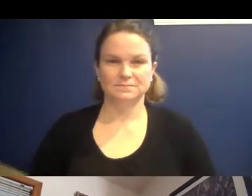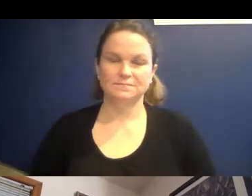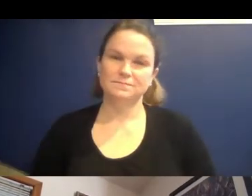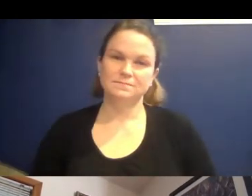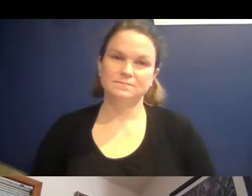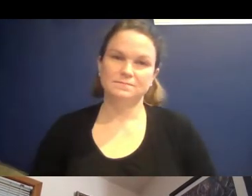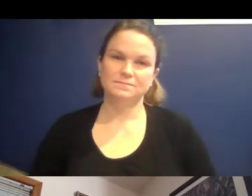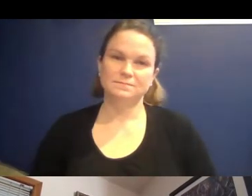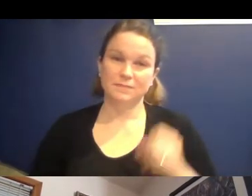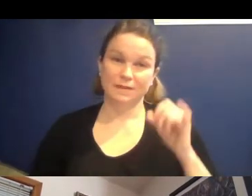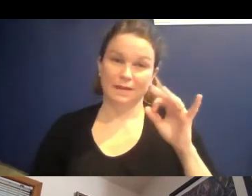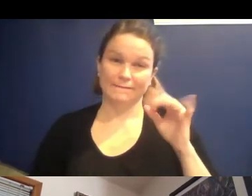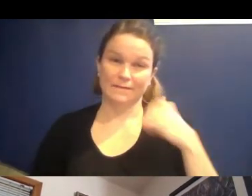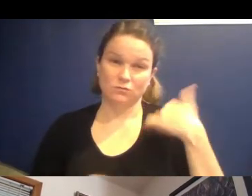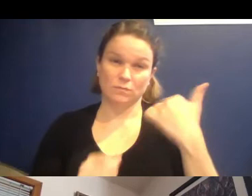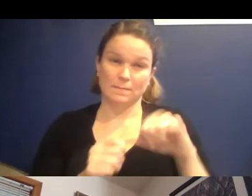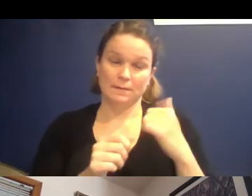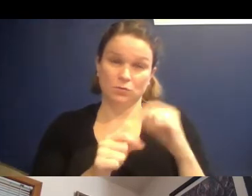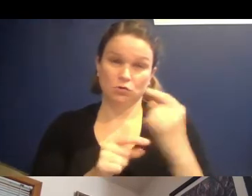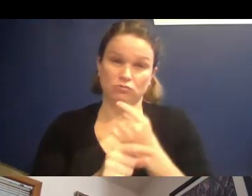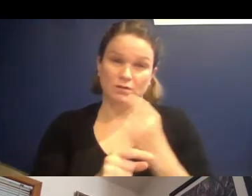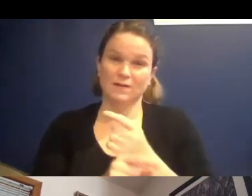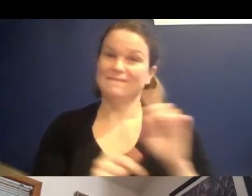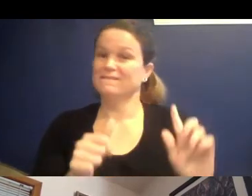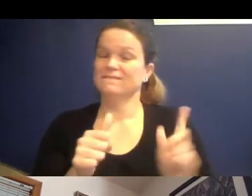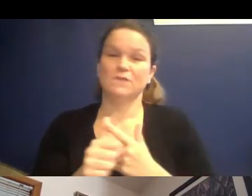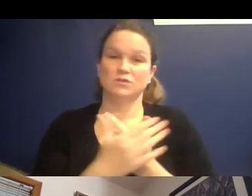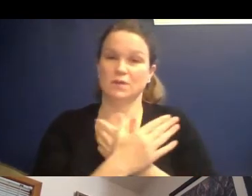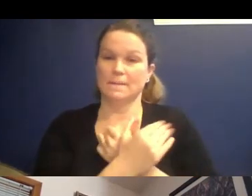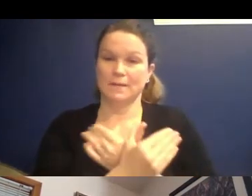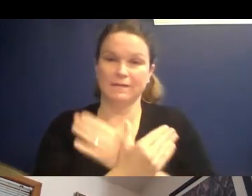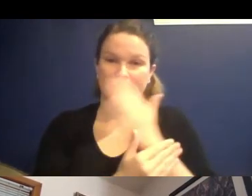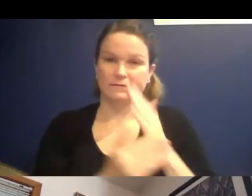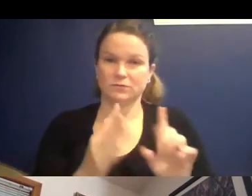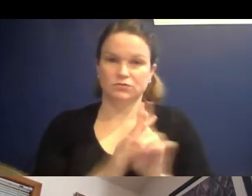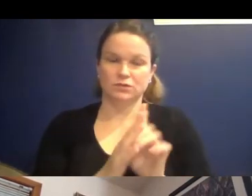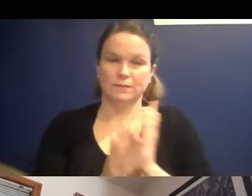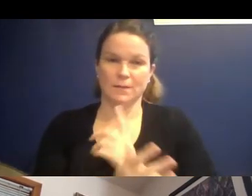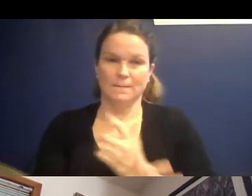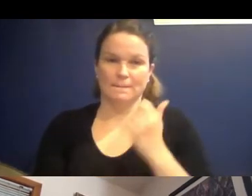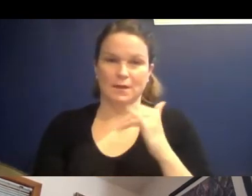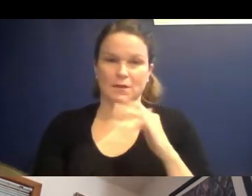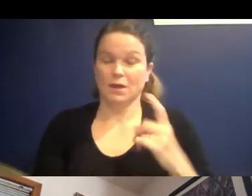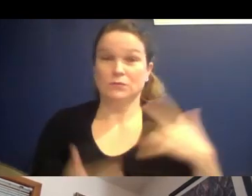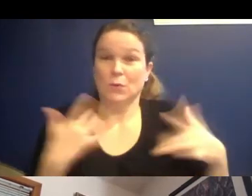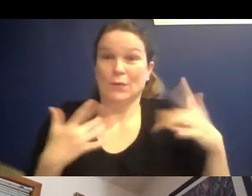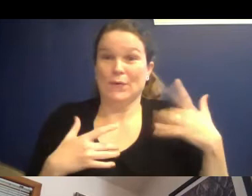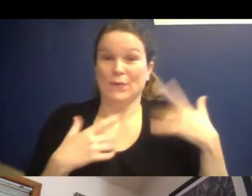And if I remember correctly, this is the first butterfly that ever came to our backyard. I got so excited, I went and got the camera.